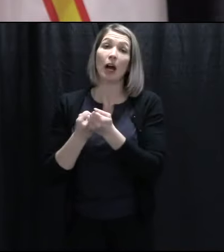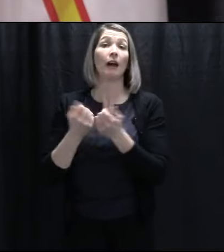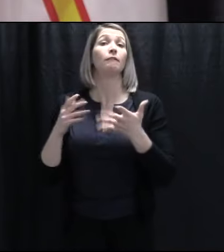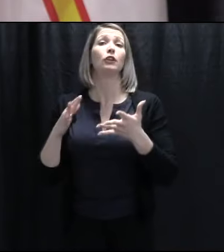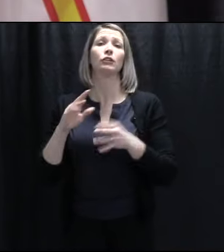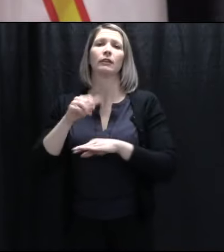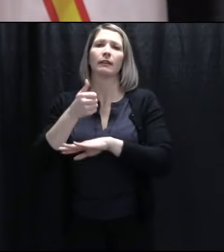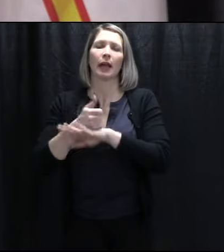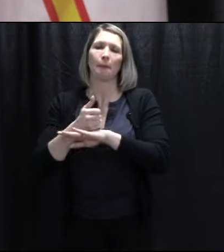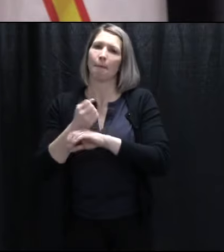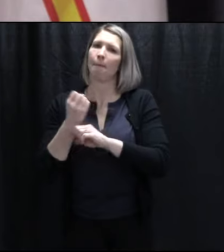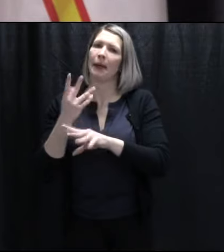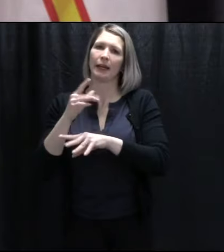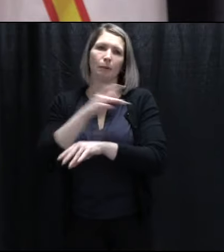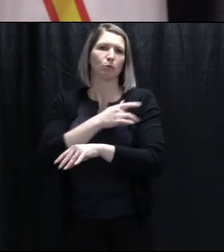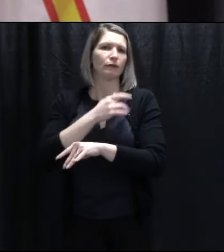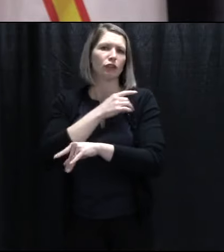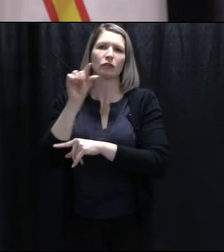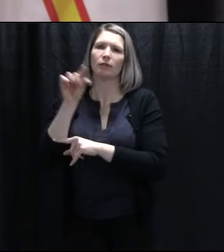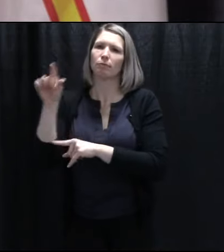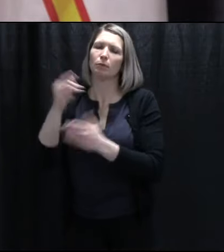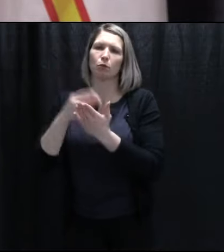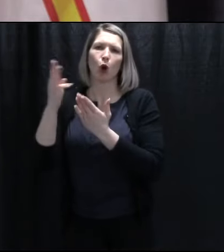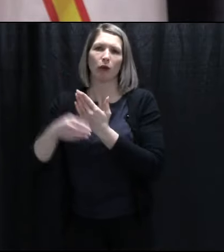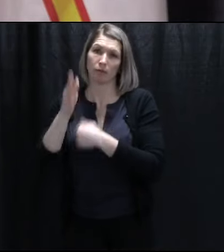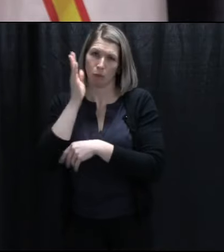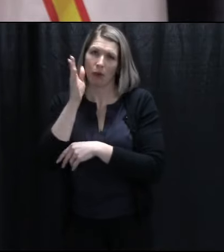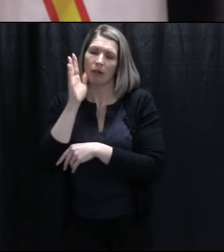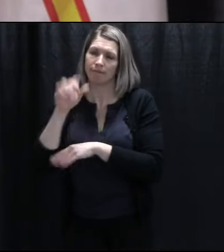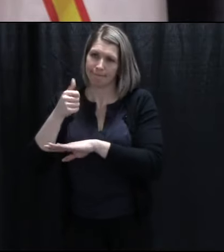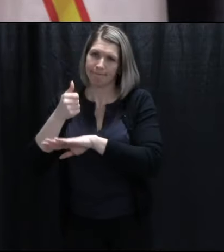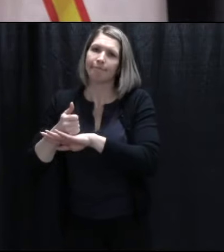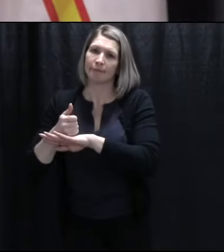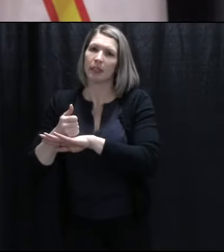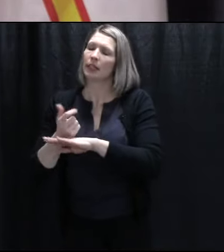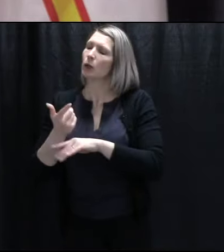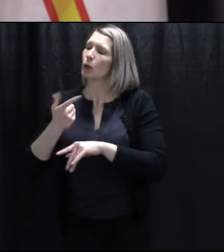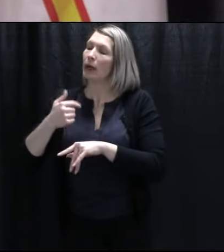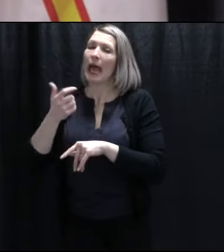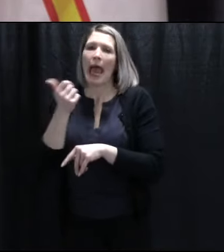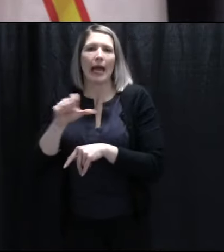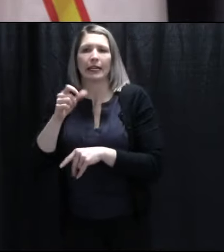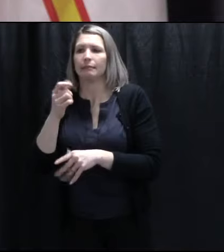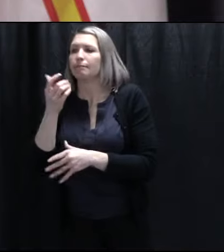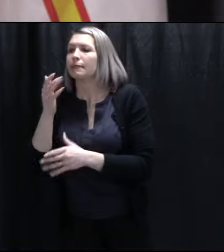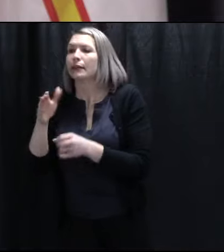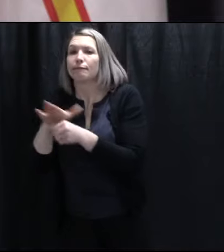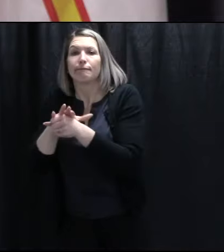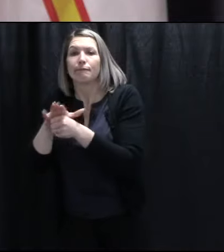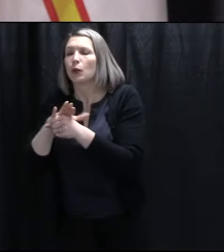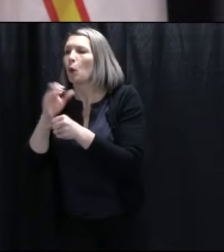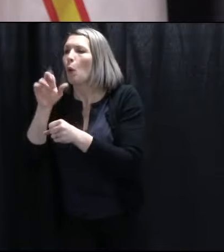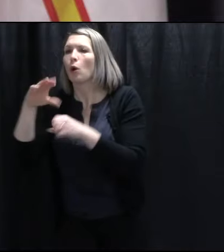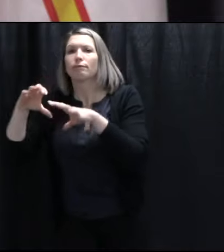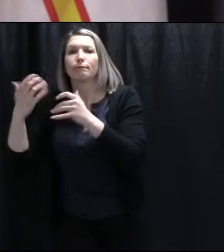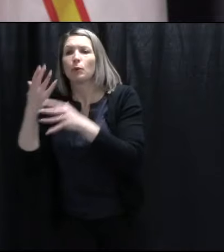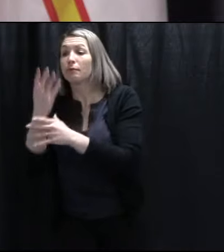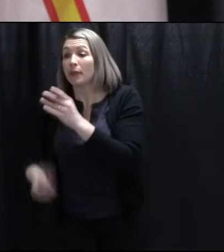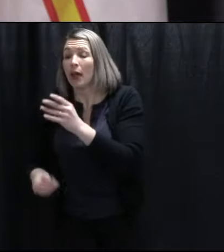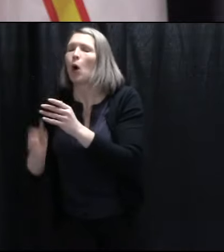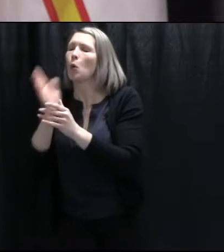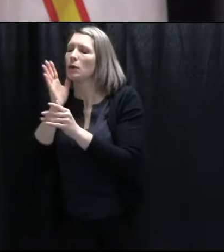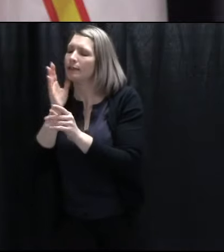already available, but we'll continue to work with those. If there's more needs to be done, we'll explore what opportunities that we have available to us, but continue to work